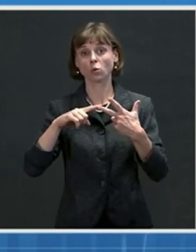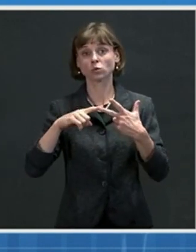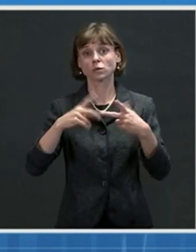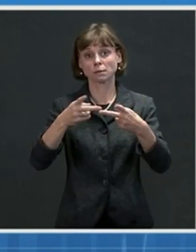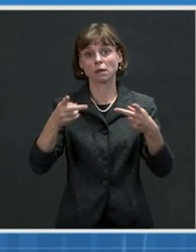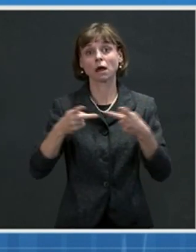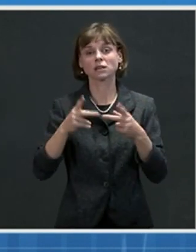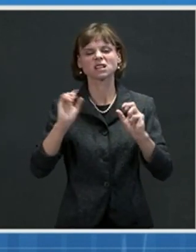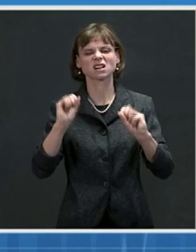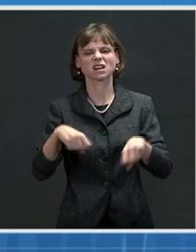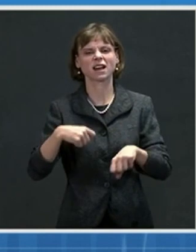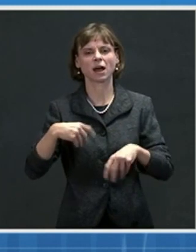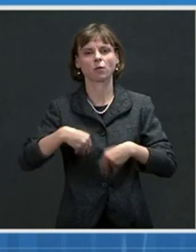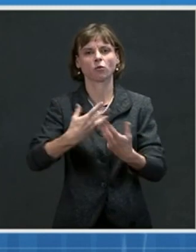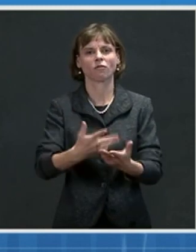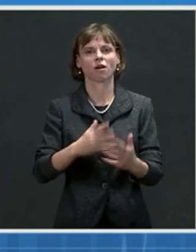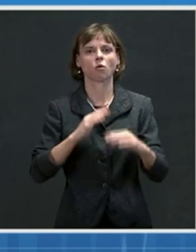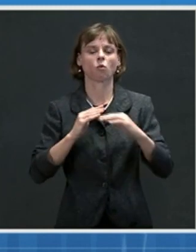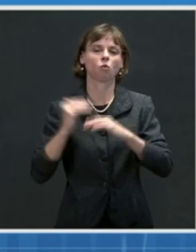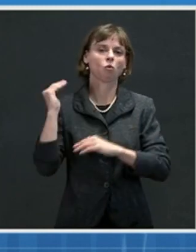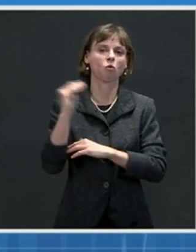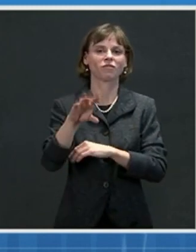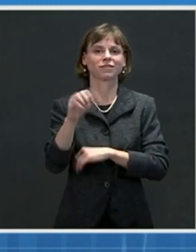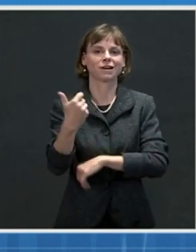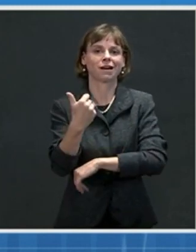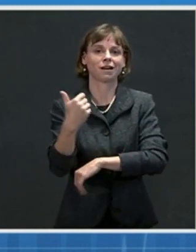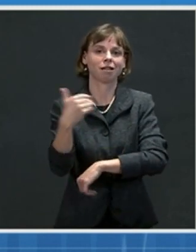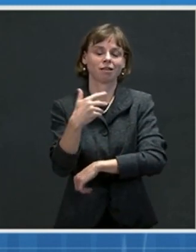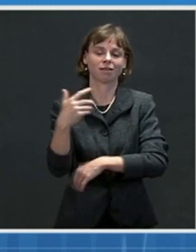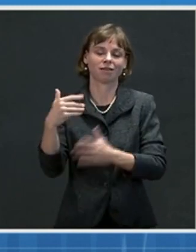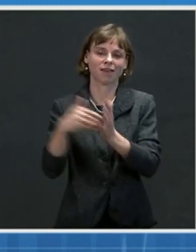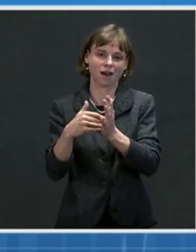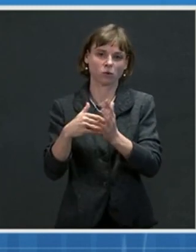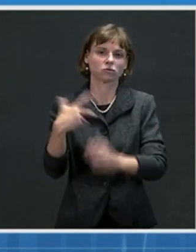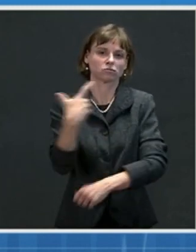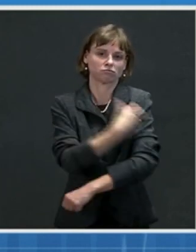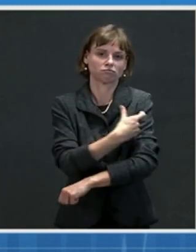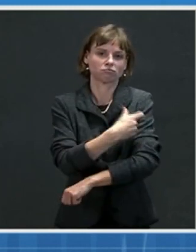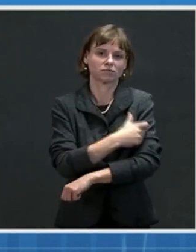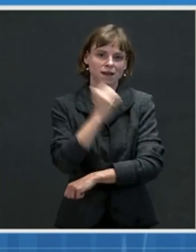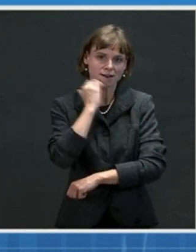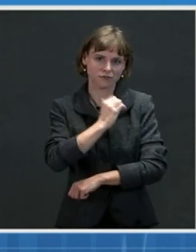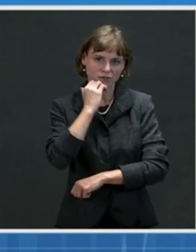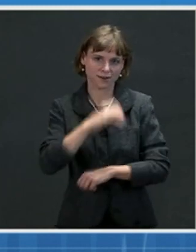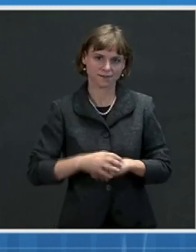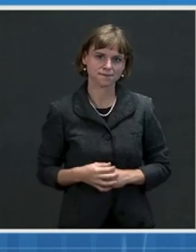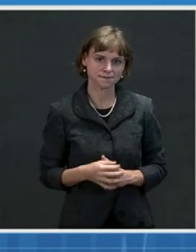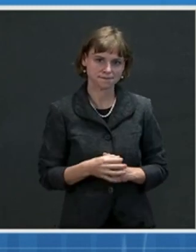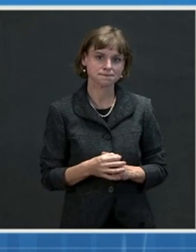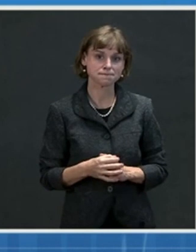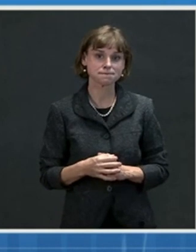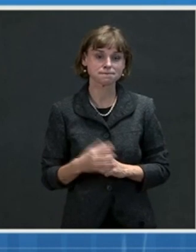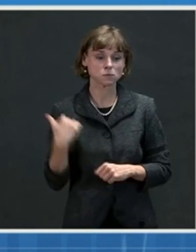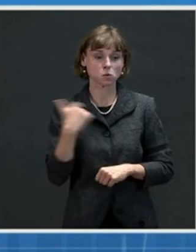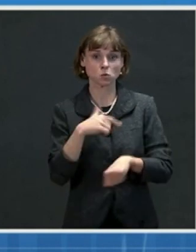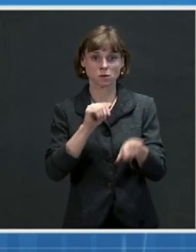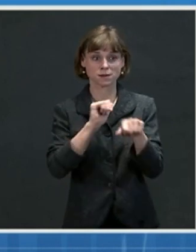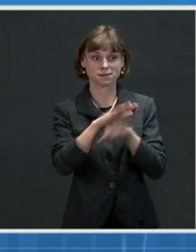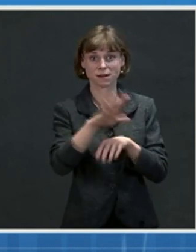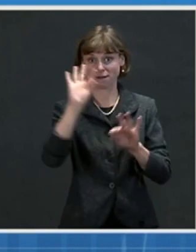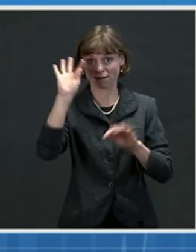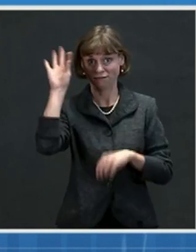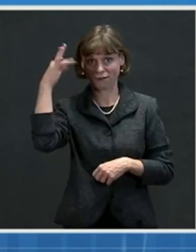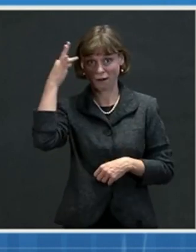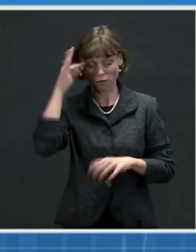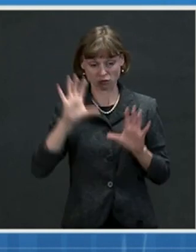of administering more than 10,000 shots in arms a day. We are deploying federal teams immediately